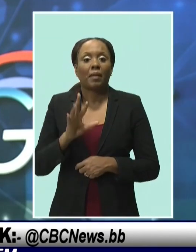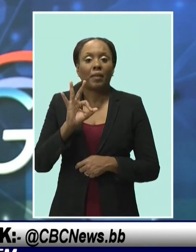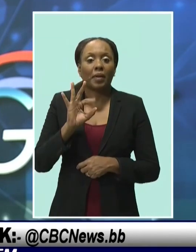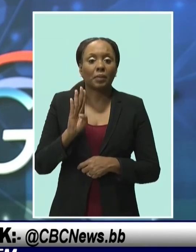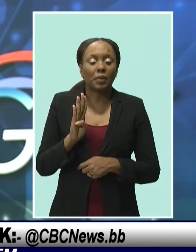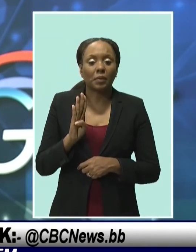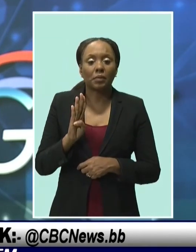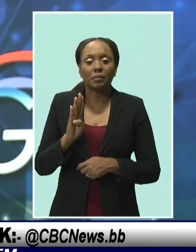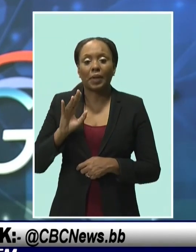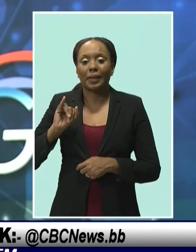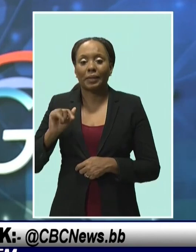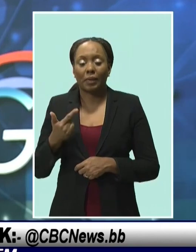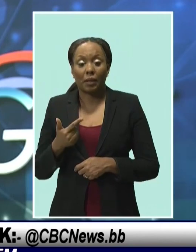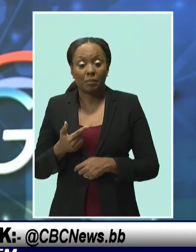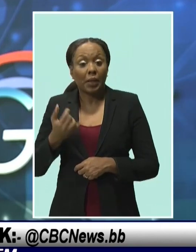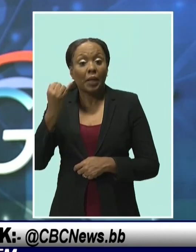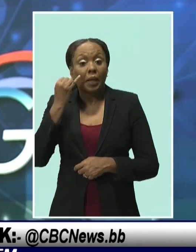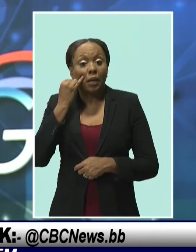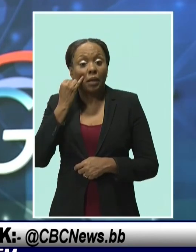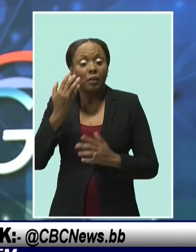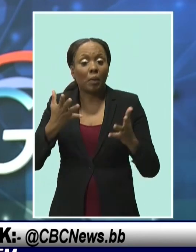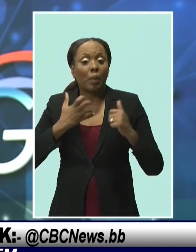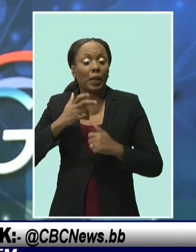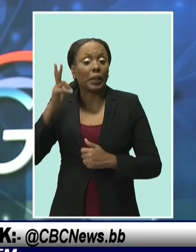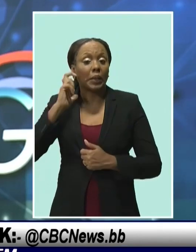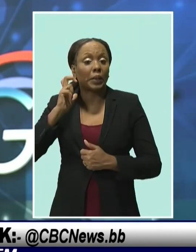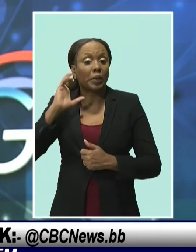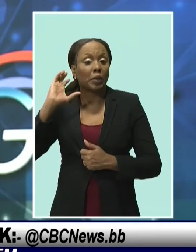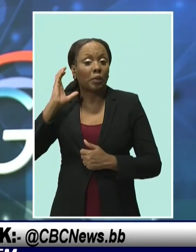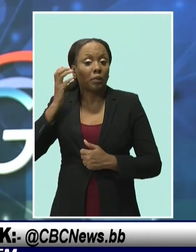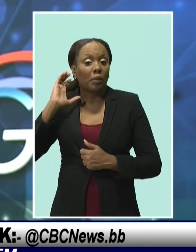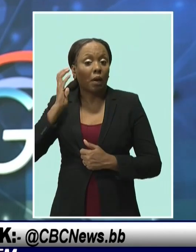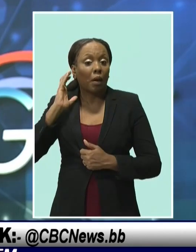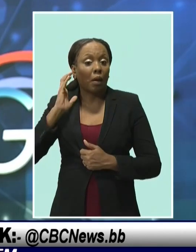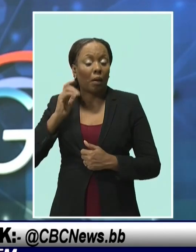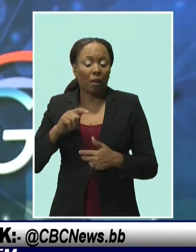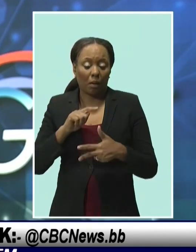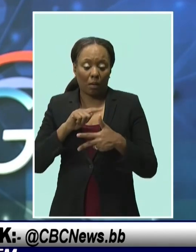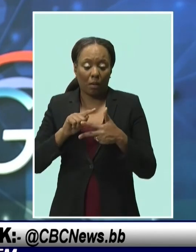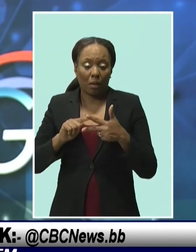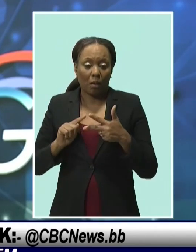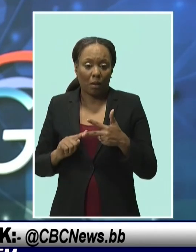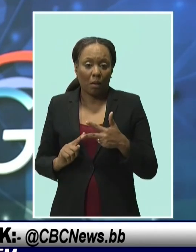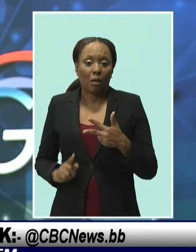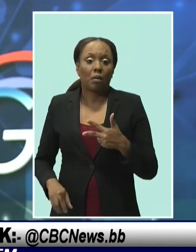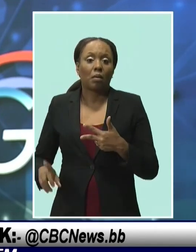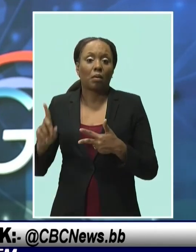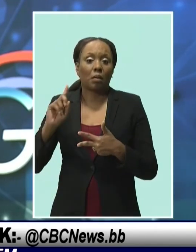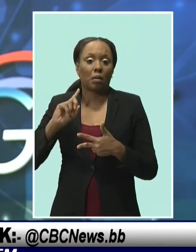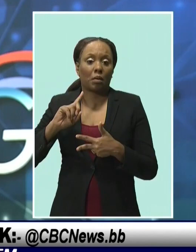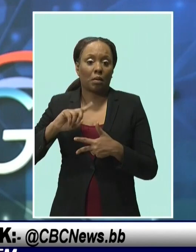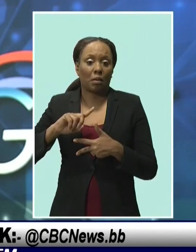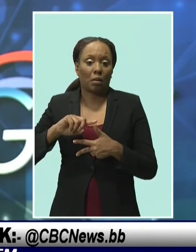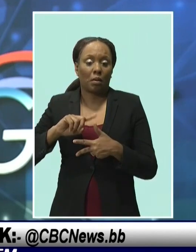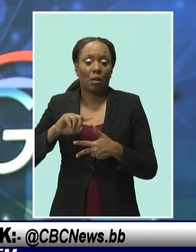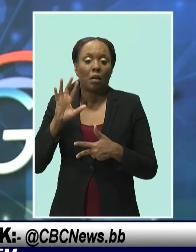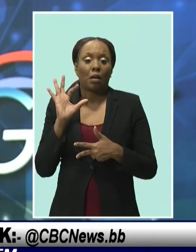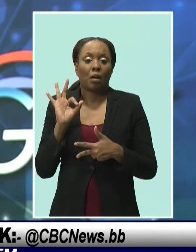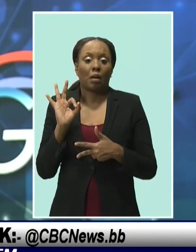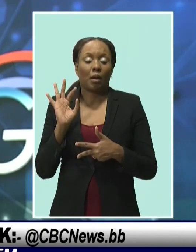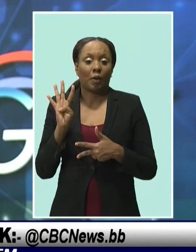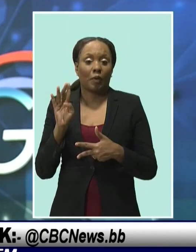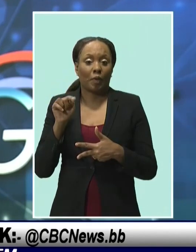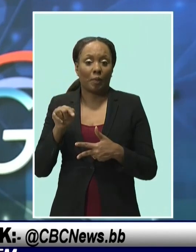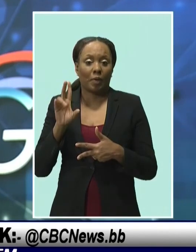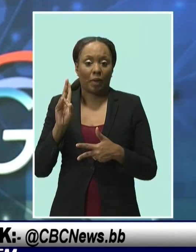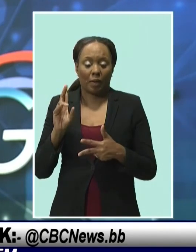platforms as well. We're on Instagram at CBC News Barbados. We're also on Facebook at CBC News